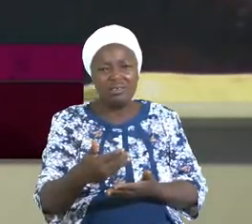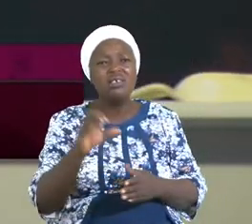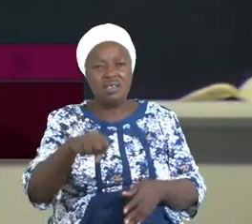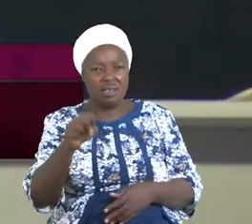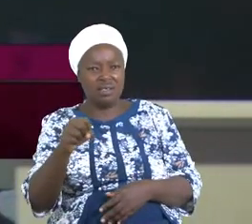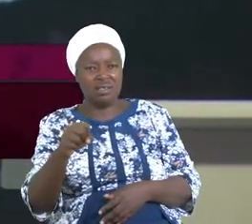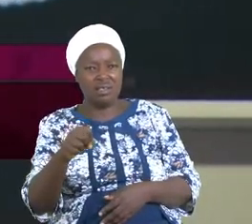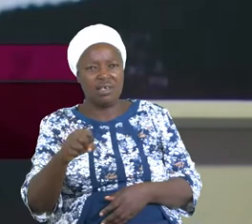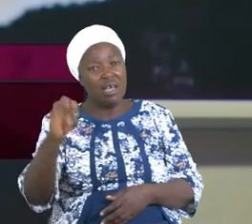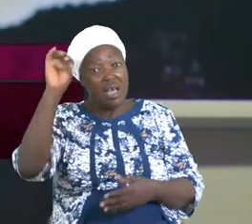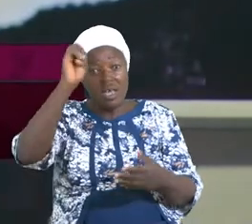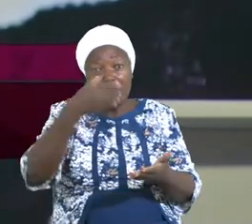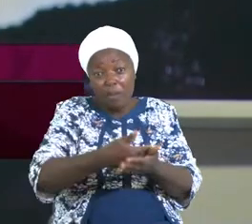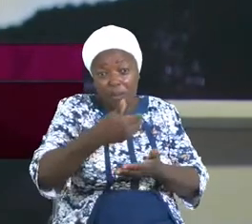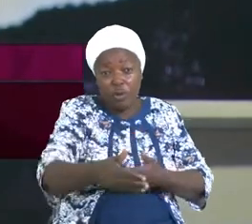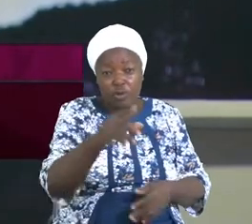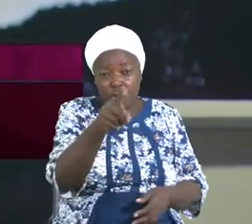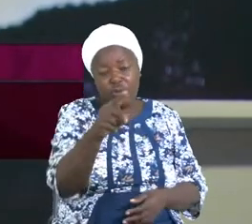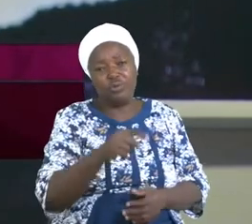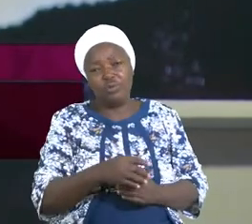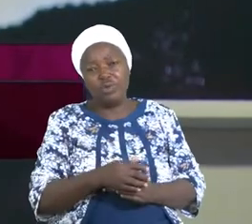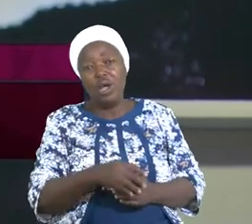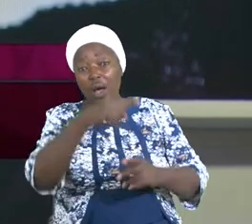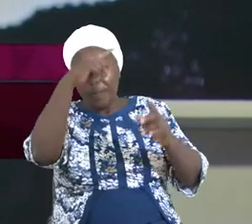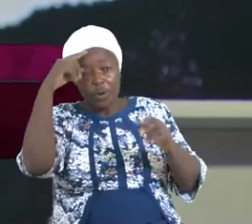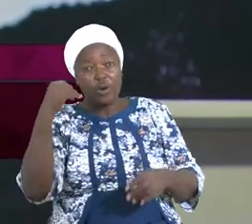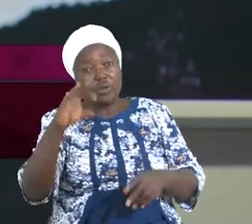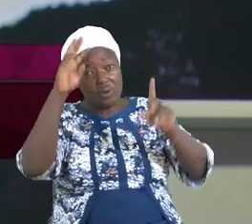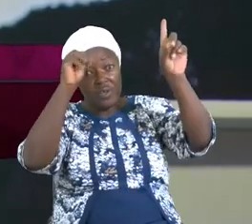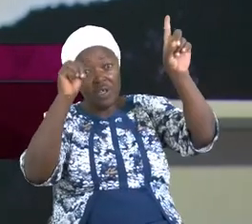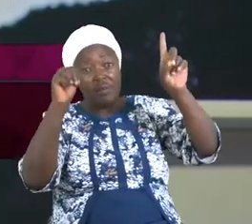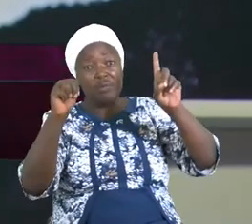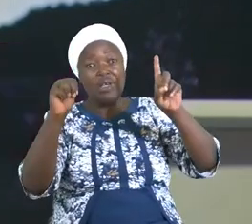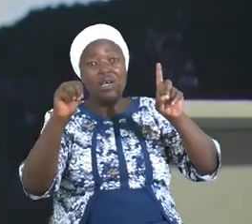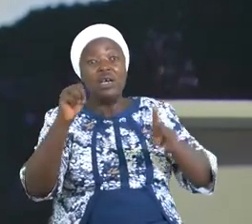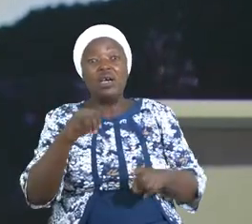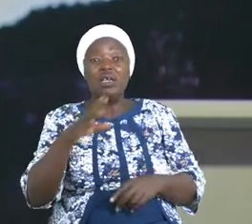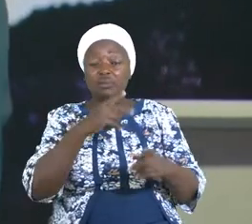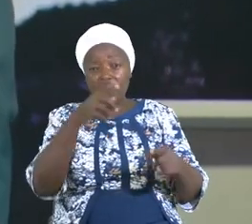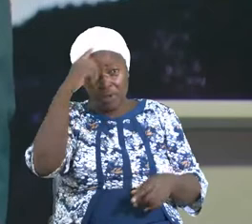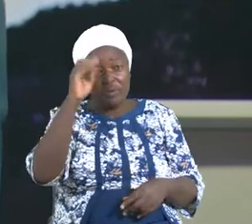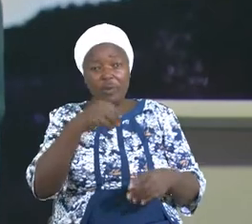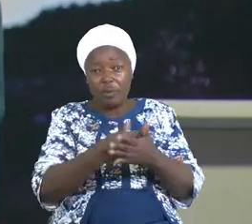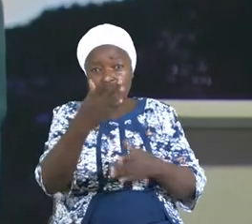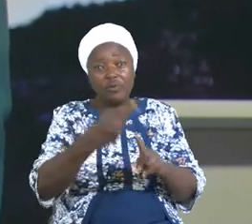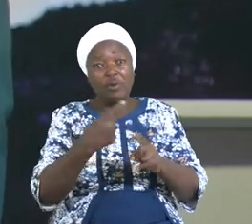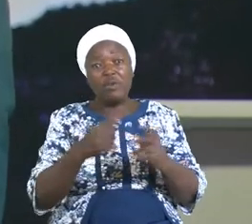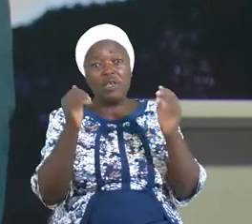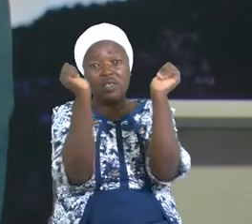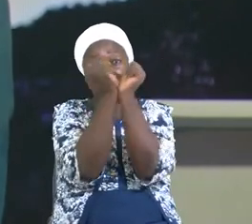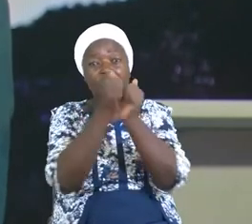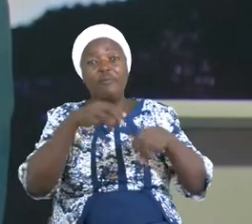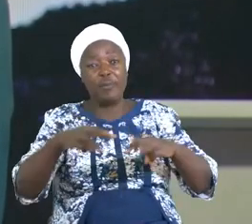you because you've been in the slave market, and there you have